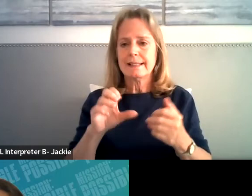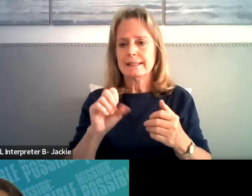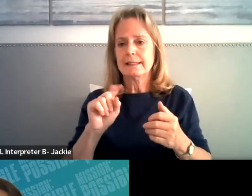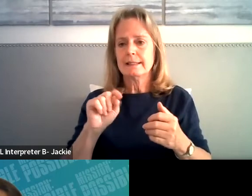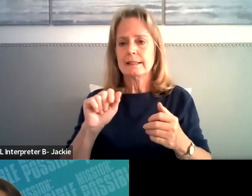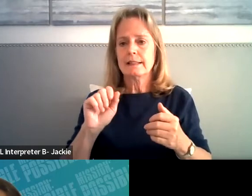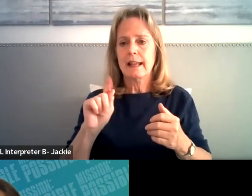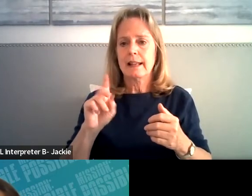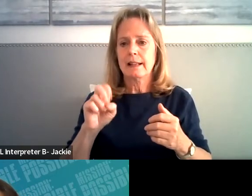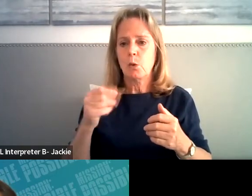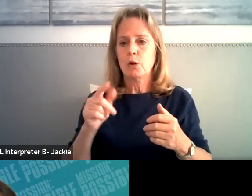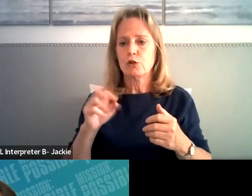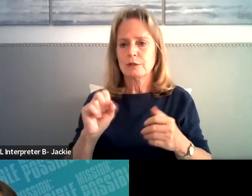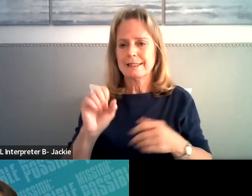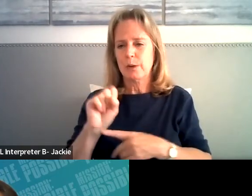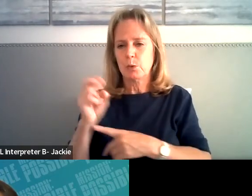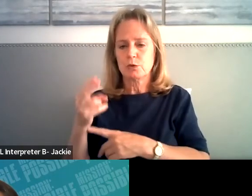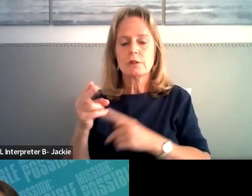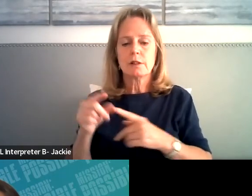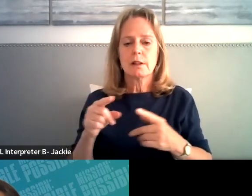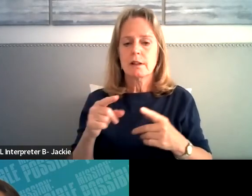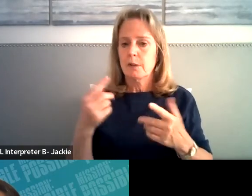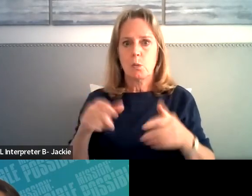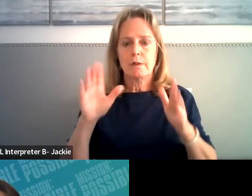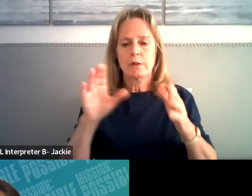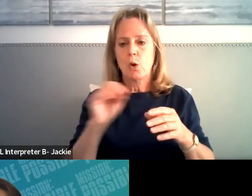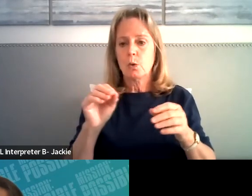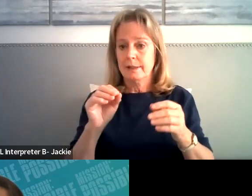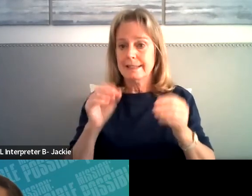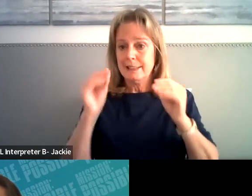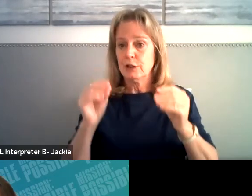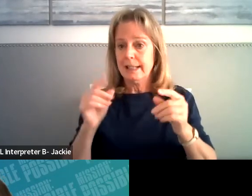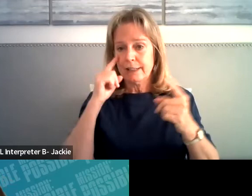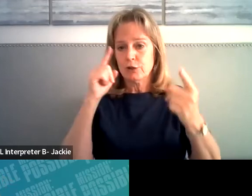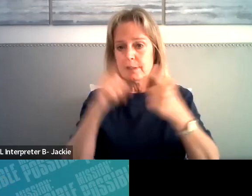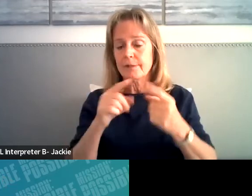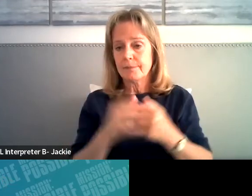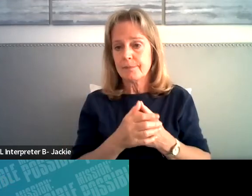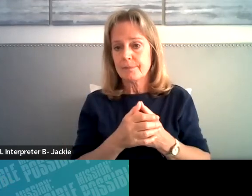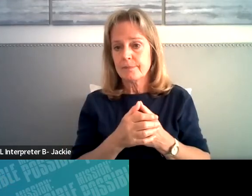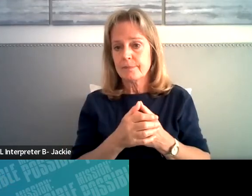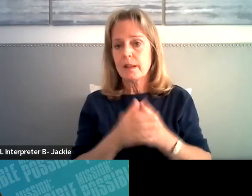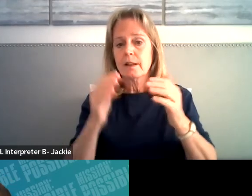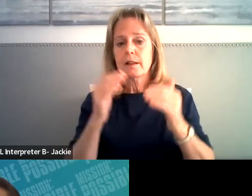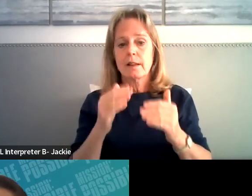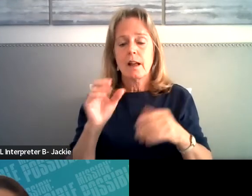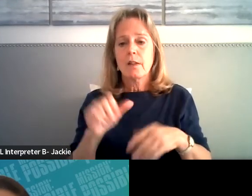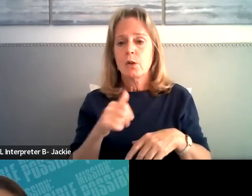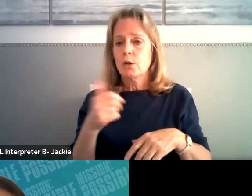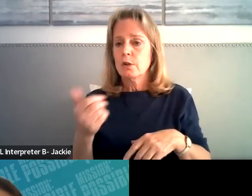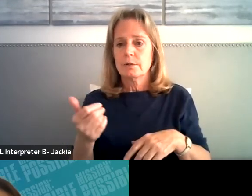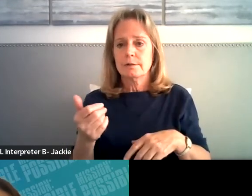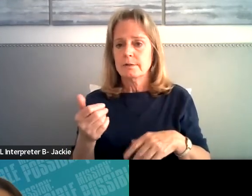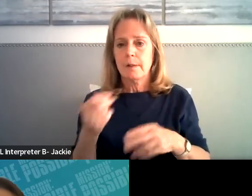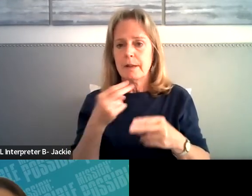rebuilding, and implementation of this wonderful co-teaching initiative. The other one too is it, just like what I mentioned,